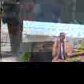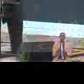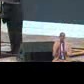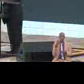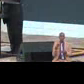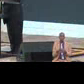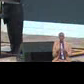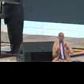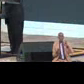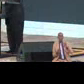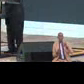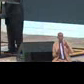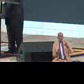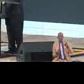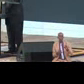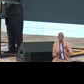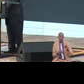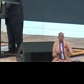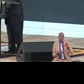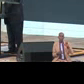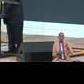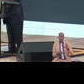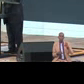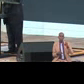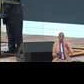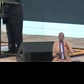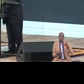Look at Exodus chapter